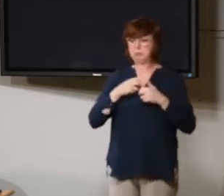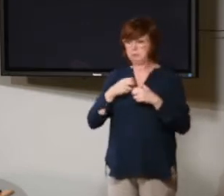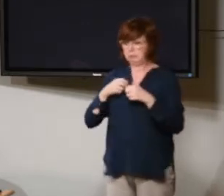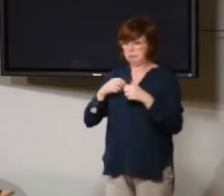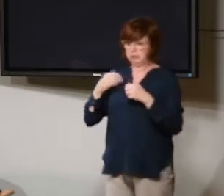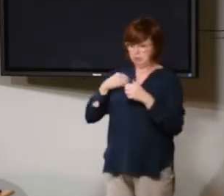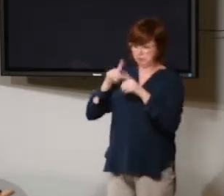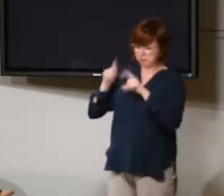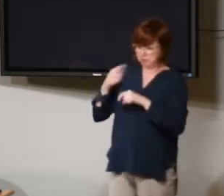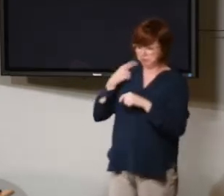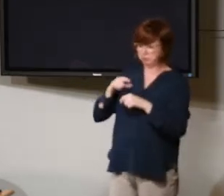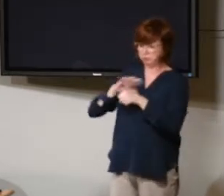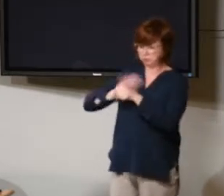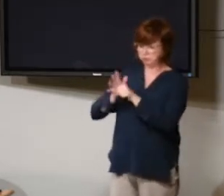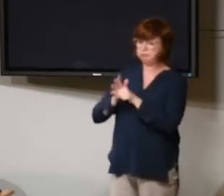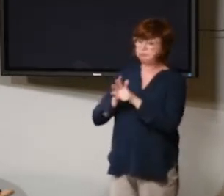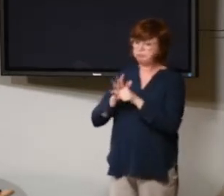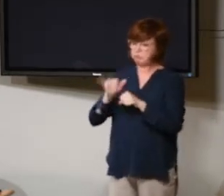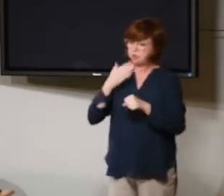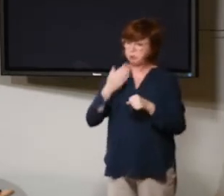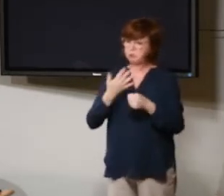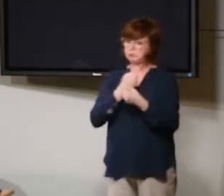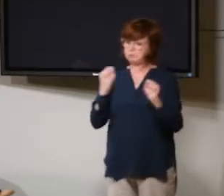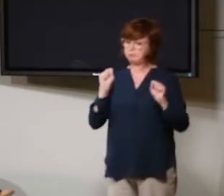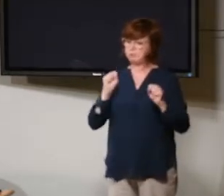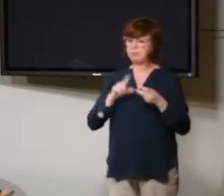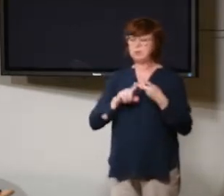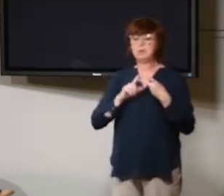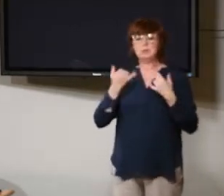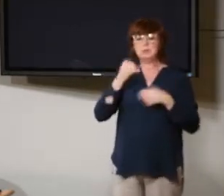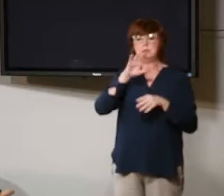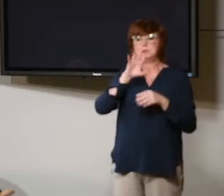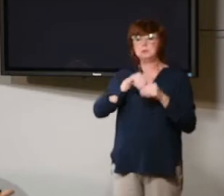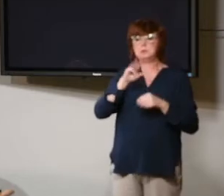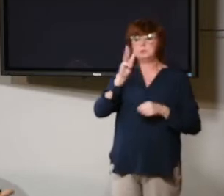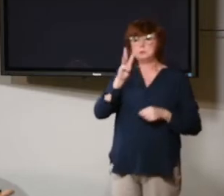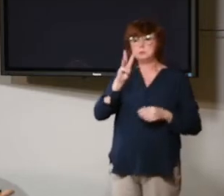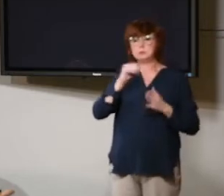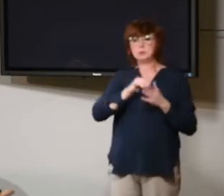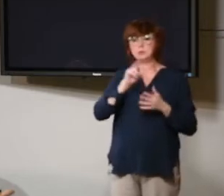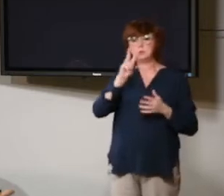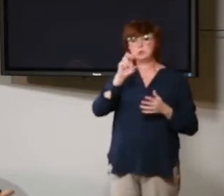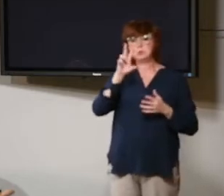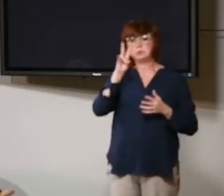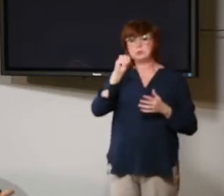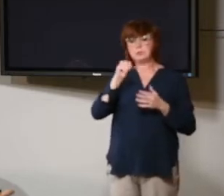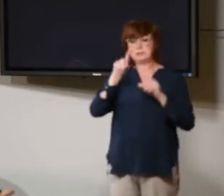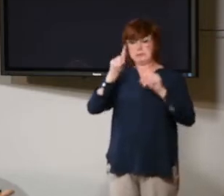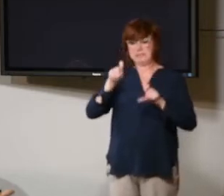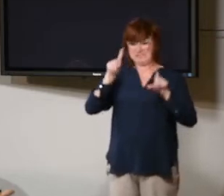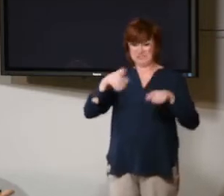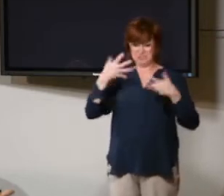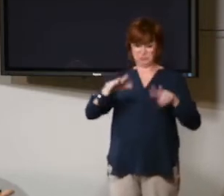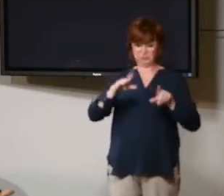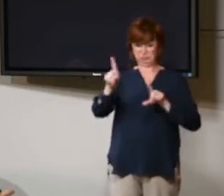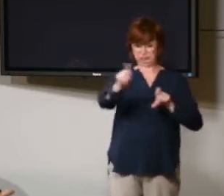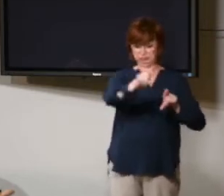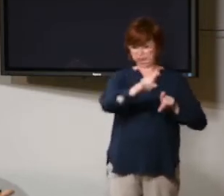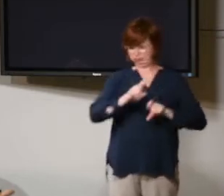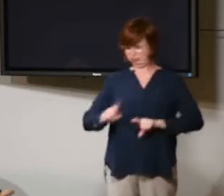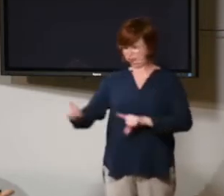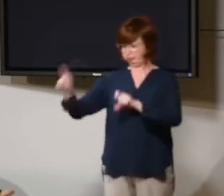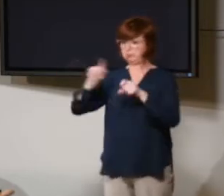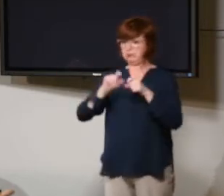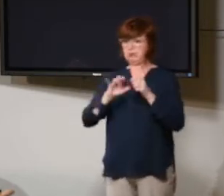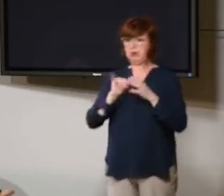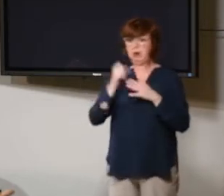tests now are 6,270. COVID-19 tests have been performed as a proportion of our population. They are on the higher